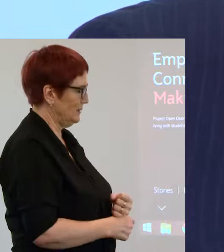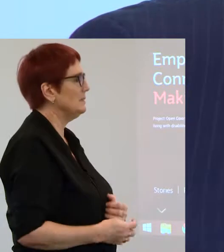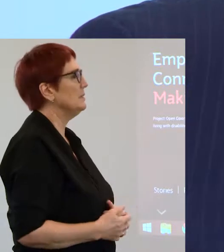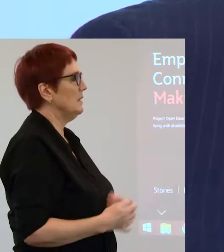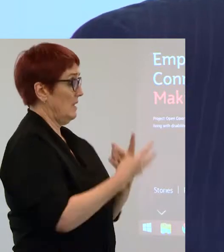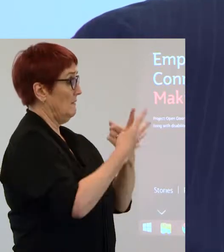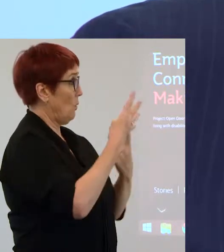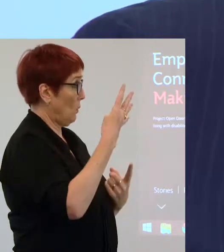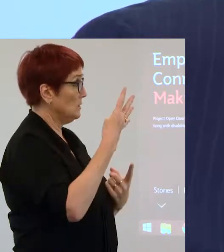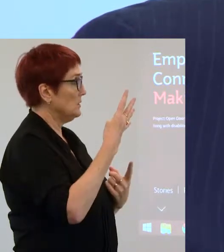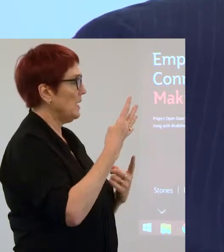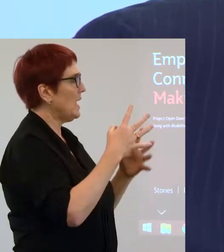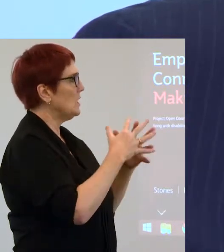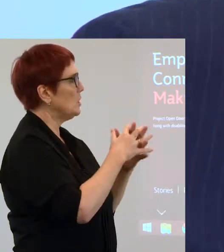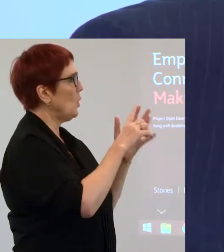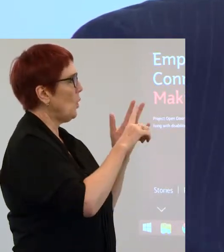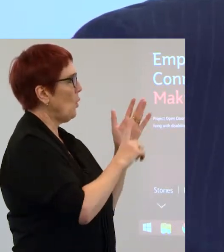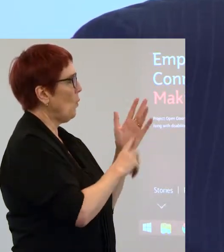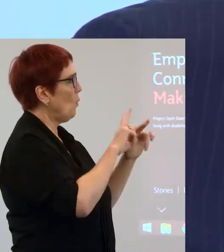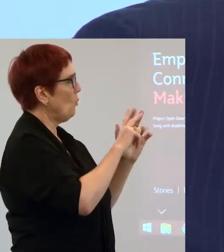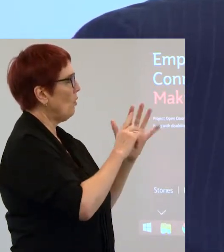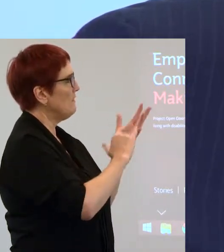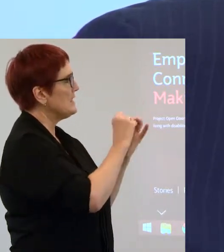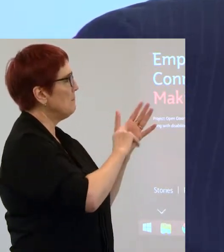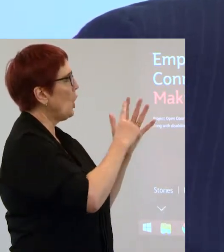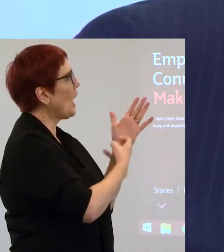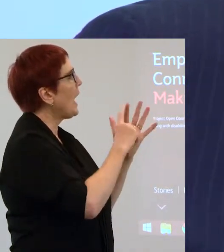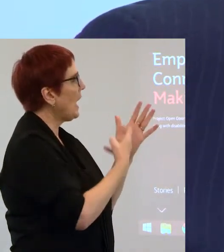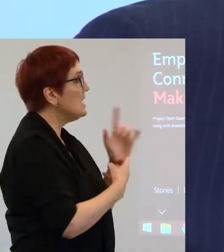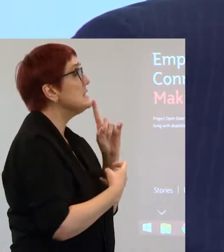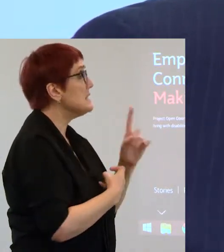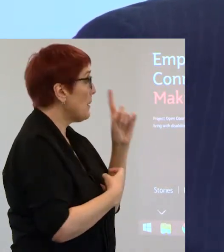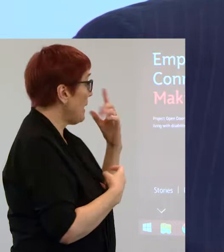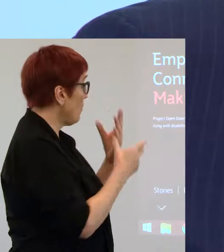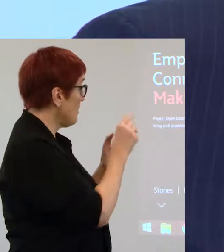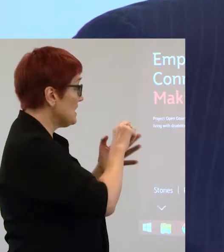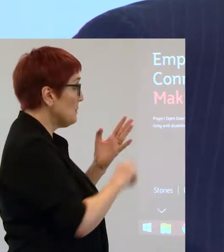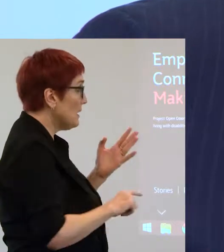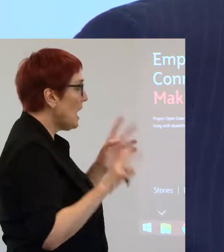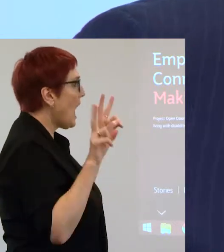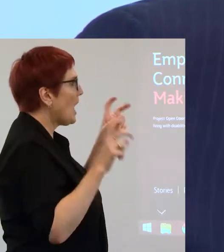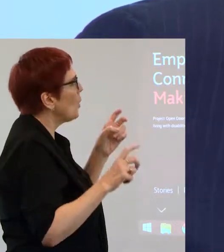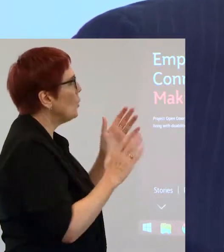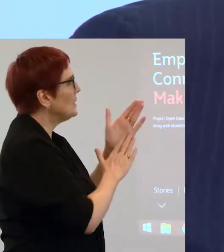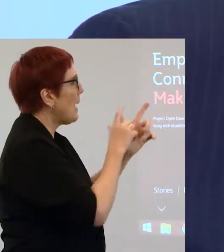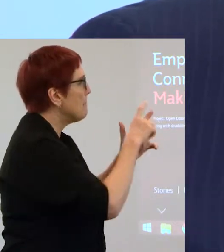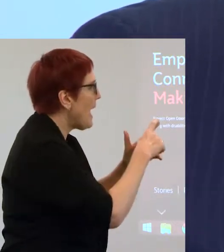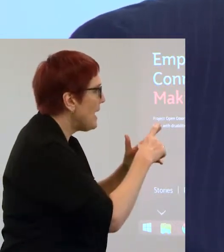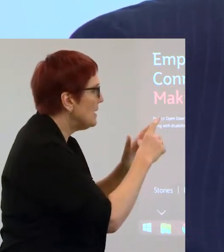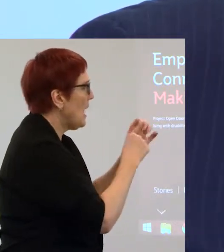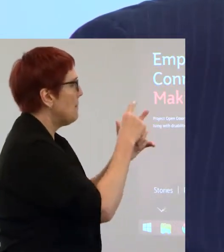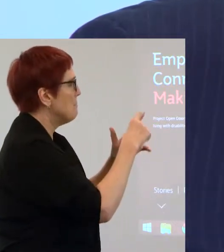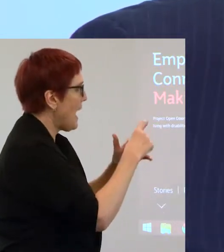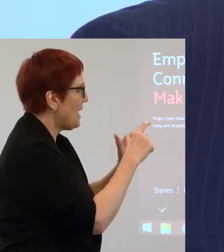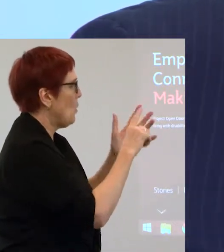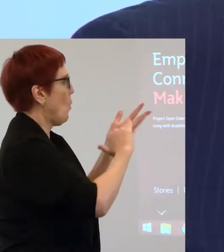about, and Wolfensberger often said, people with disabilities are portrayed as mad, bad, and sad. And